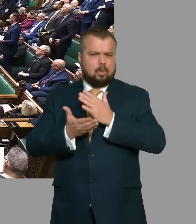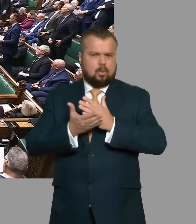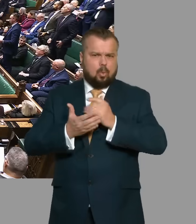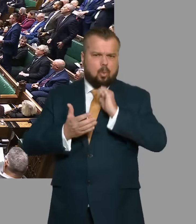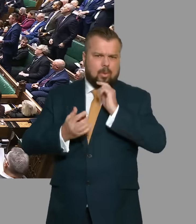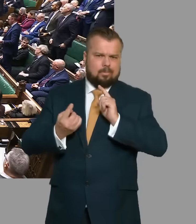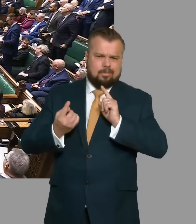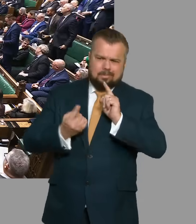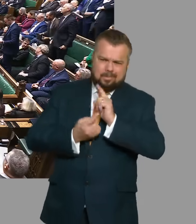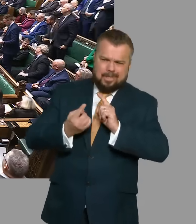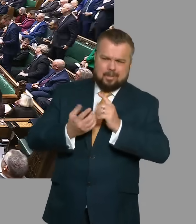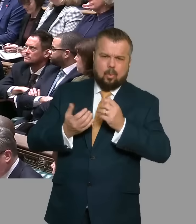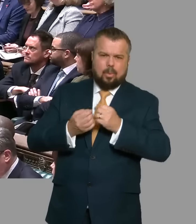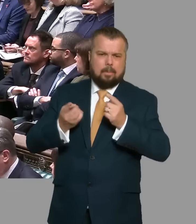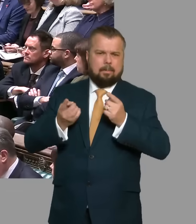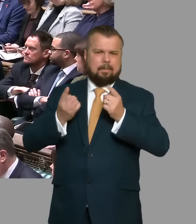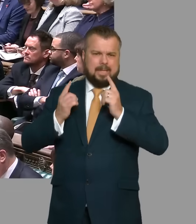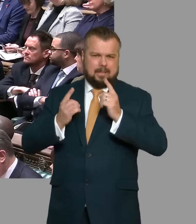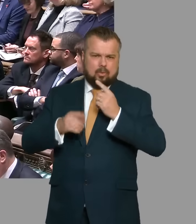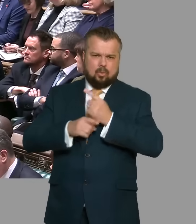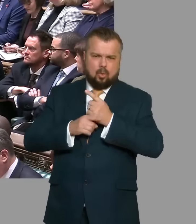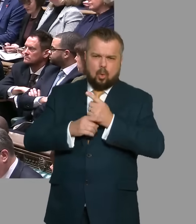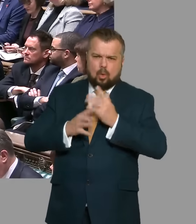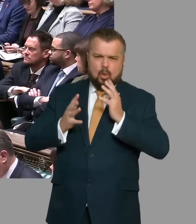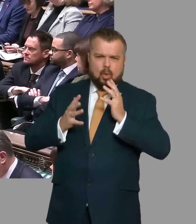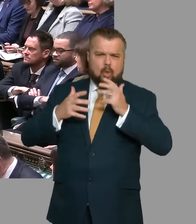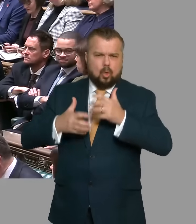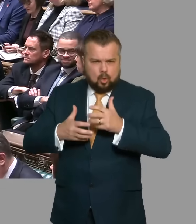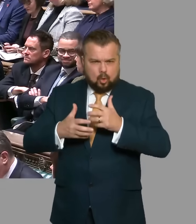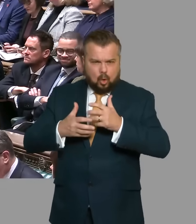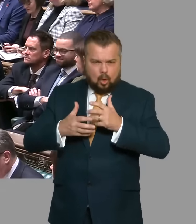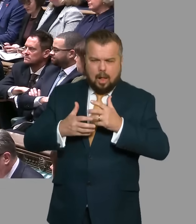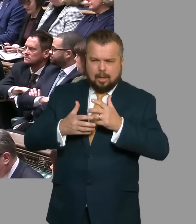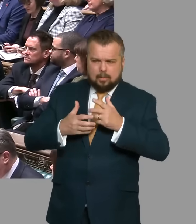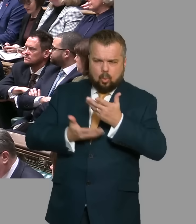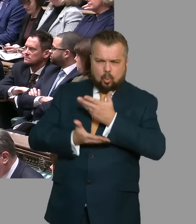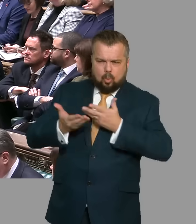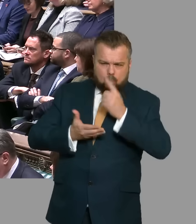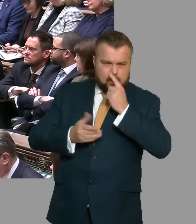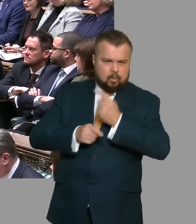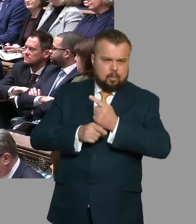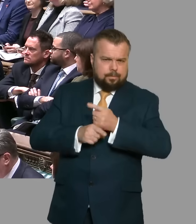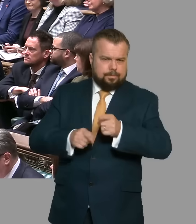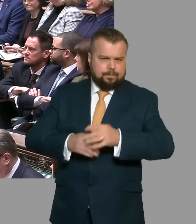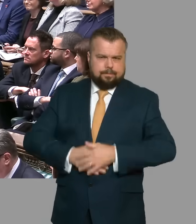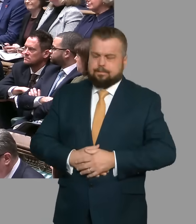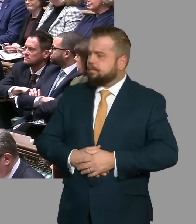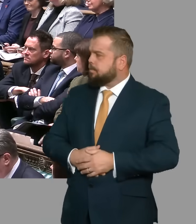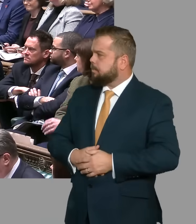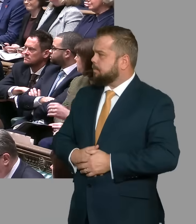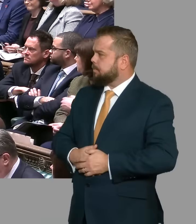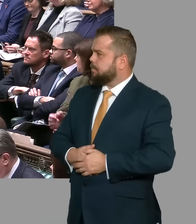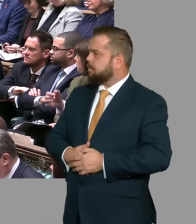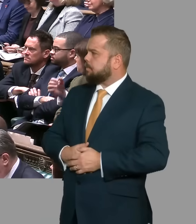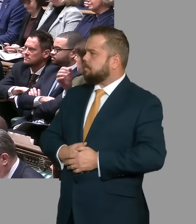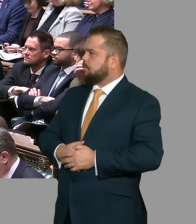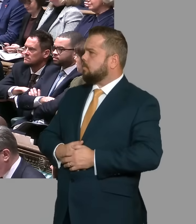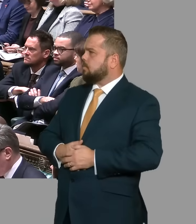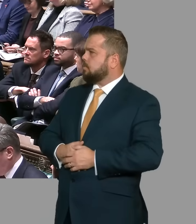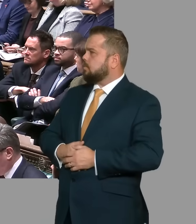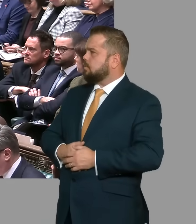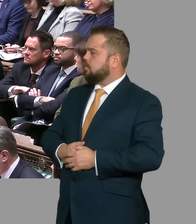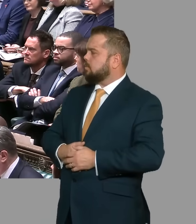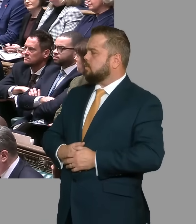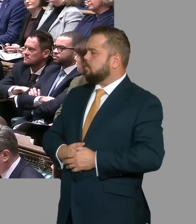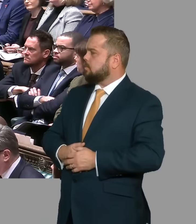Mr Speaker. After 14 years of Conservative austerity, councils are finally getting the support